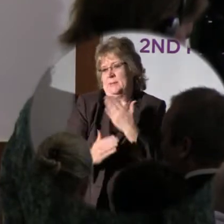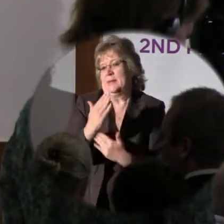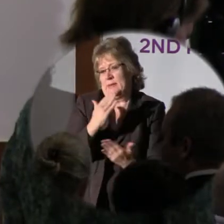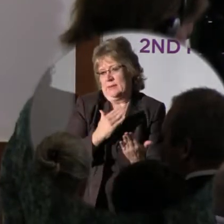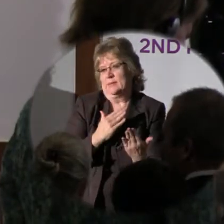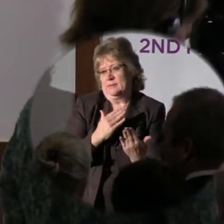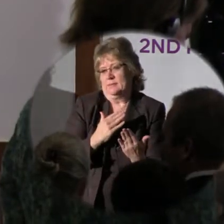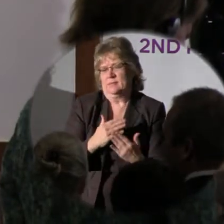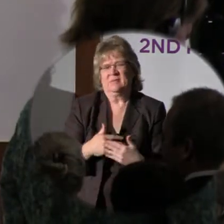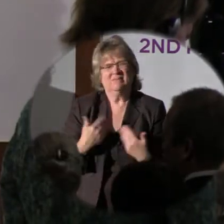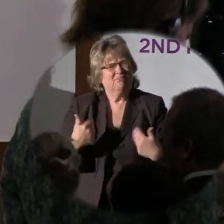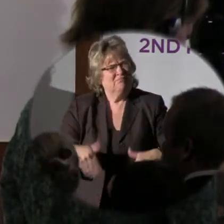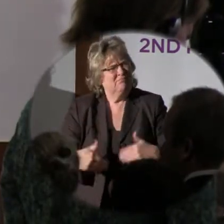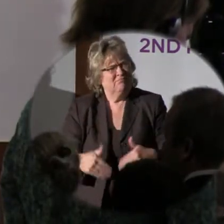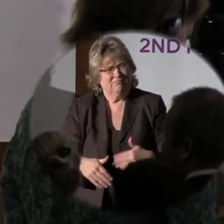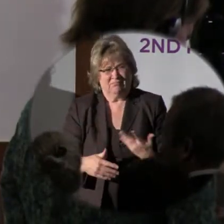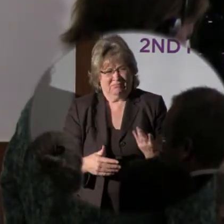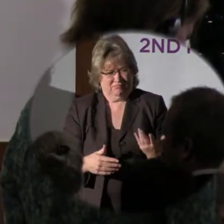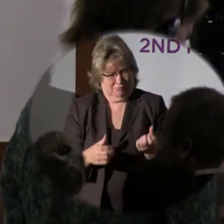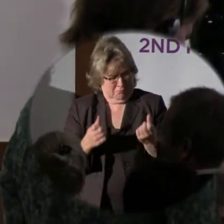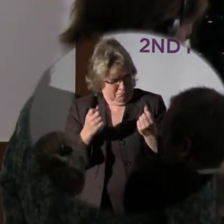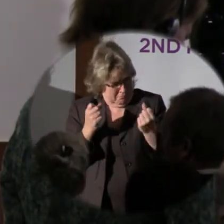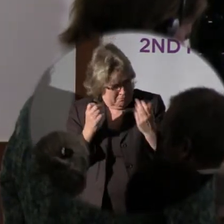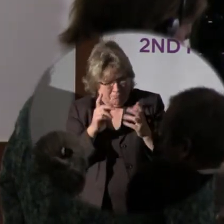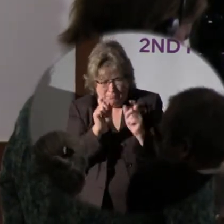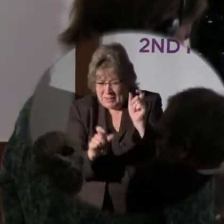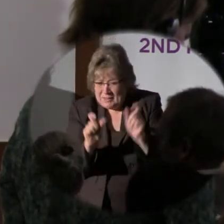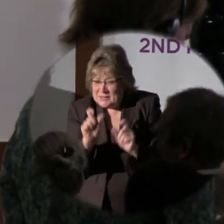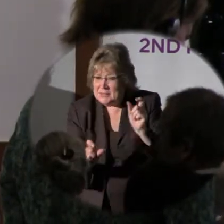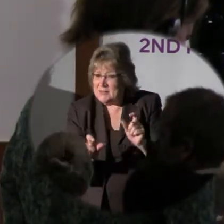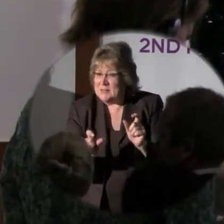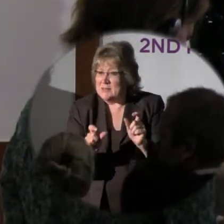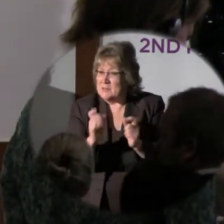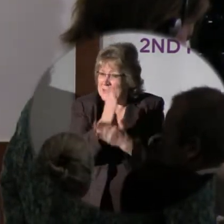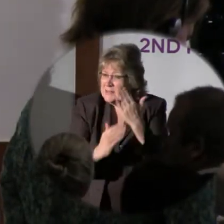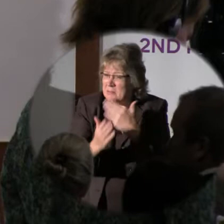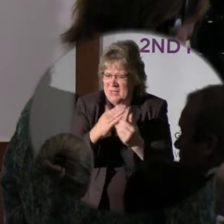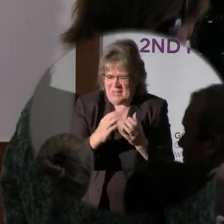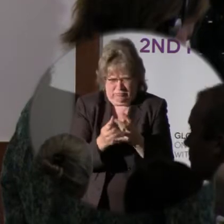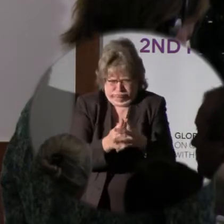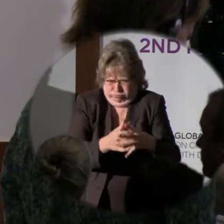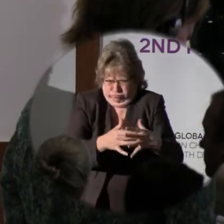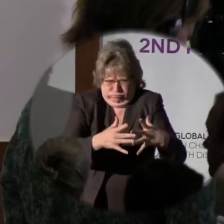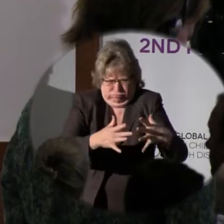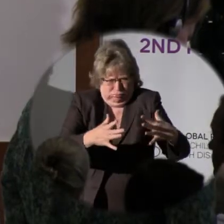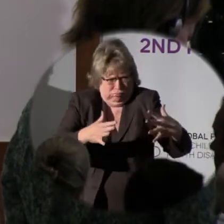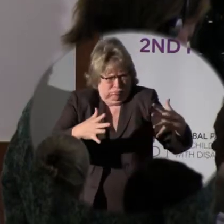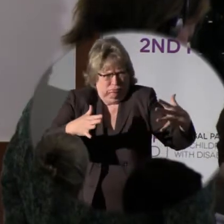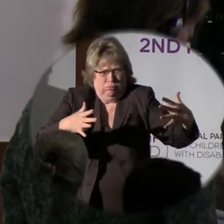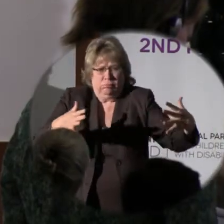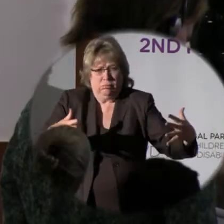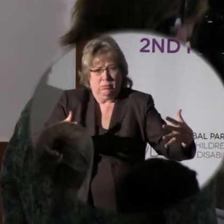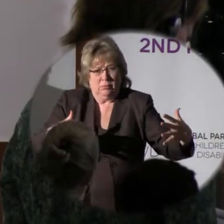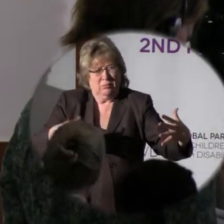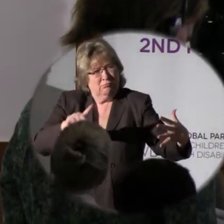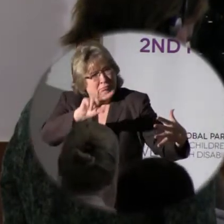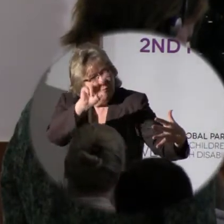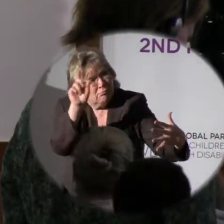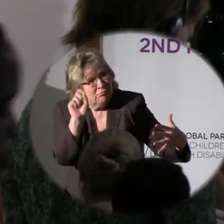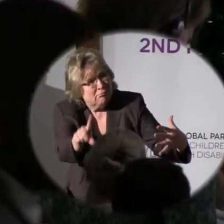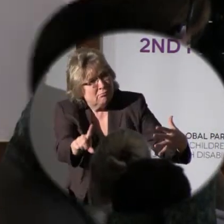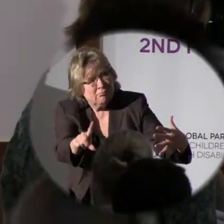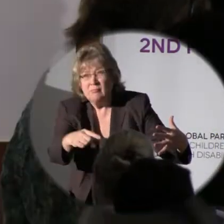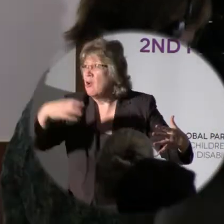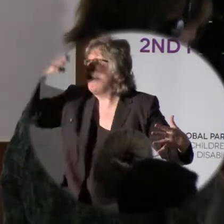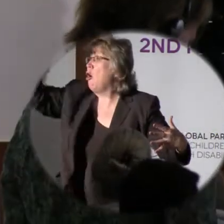This is a significant number. Any development path that ignores the barriers